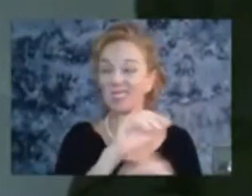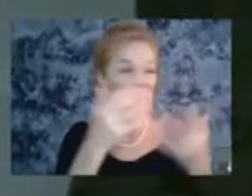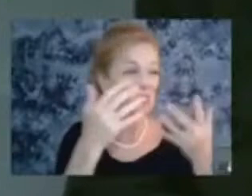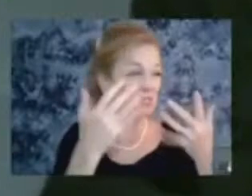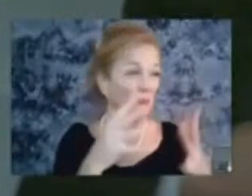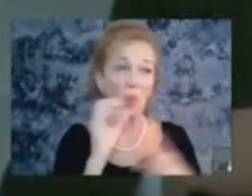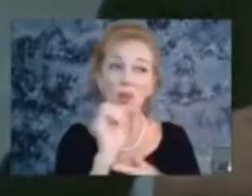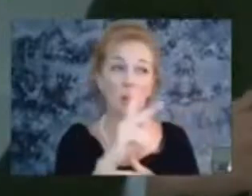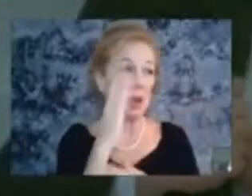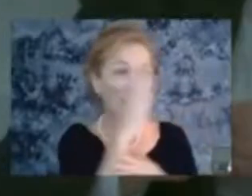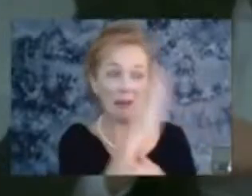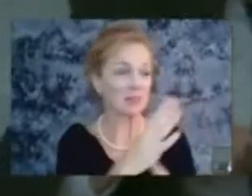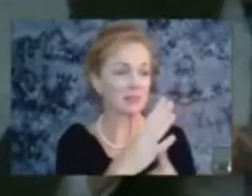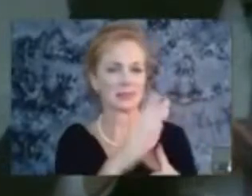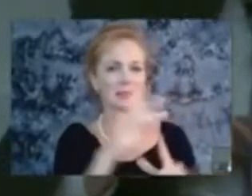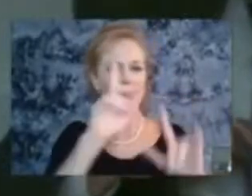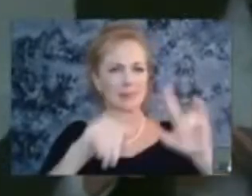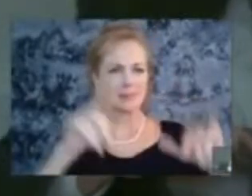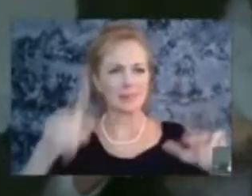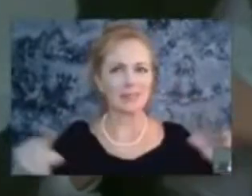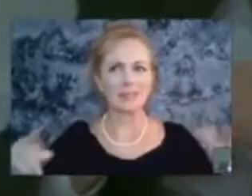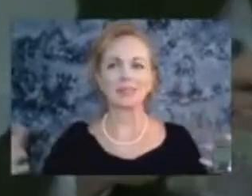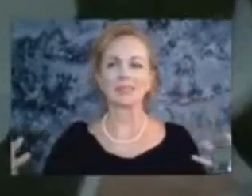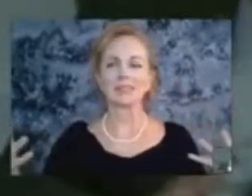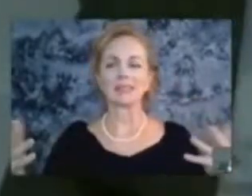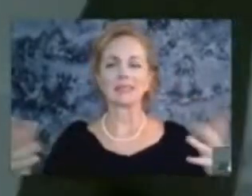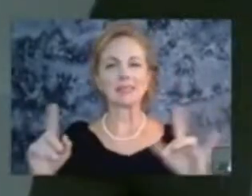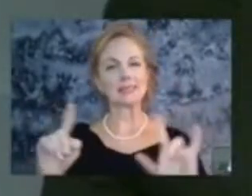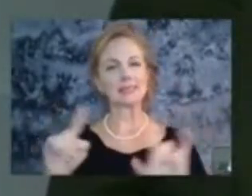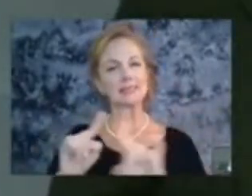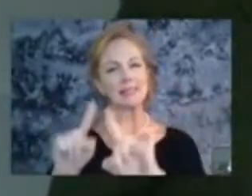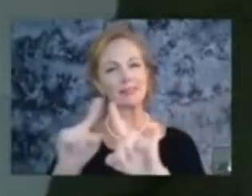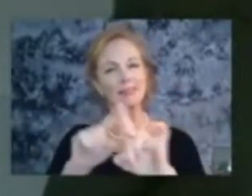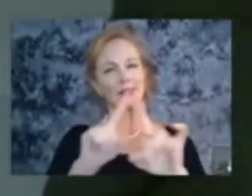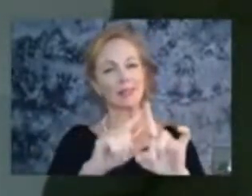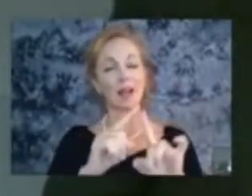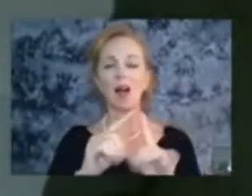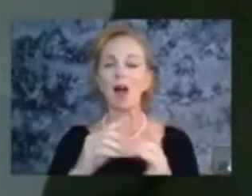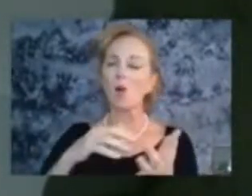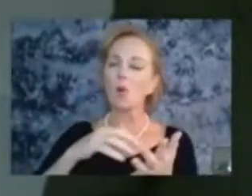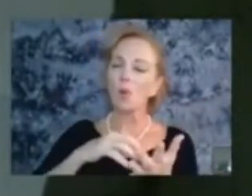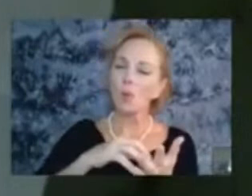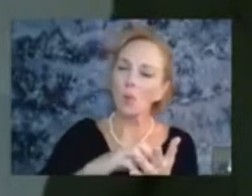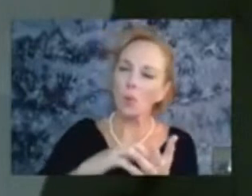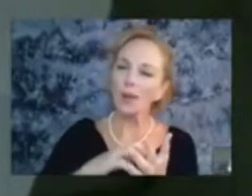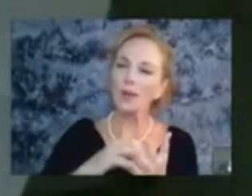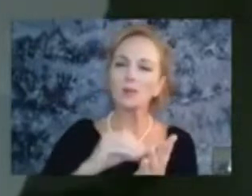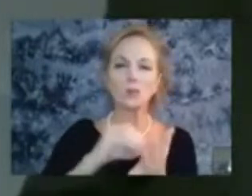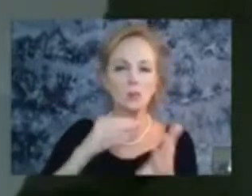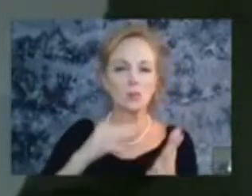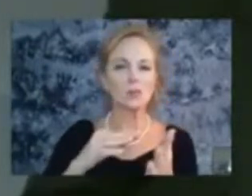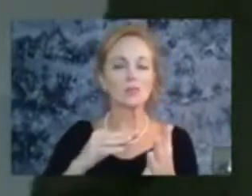most fragile students, I think, are our elementary, and I really did want to get them back sooner.